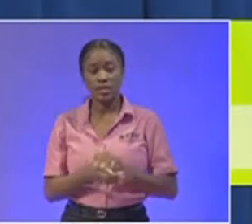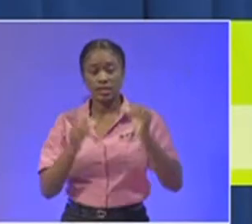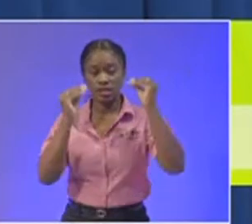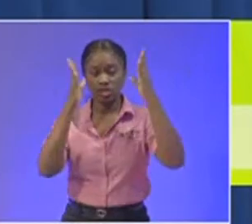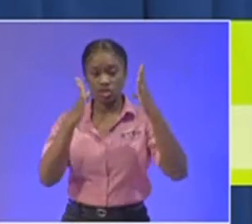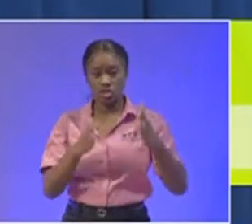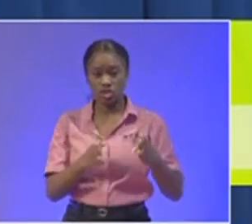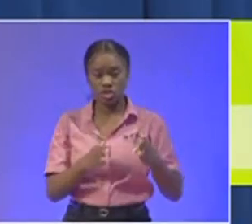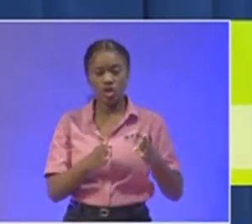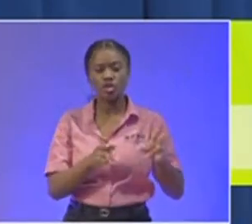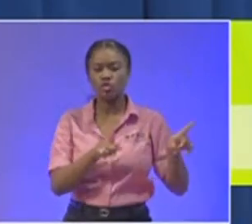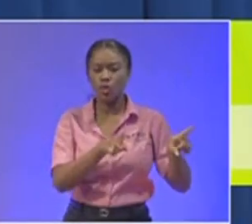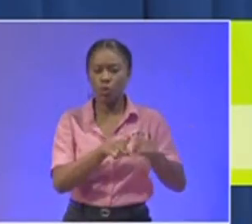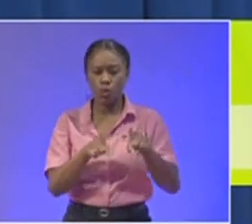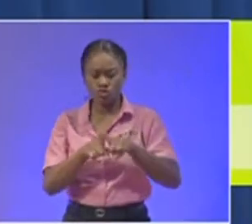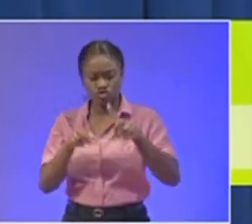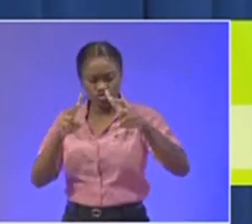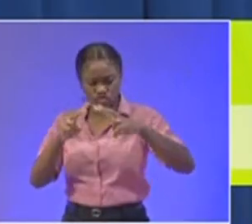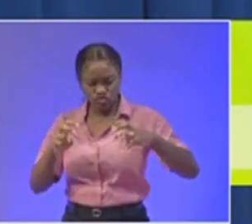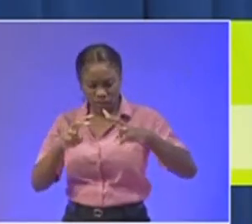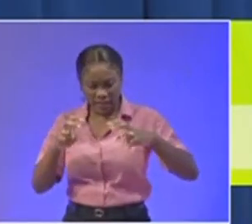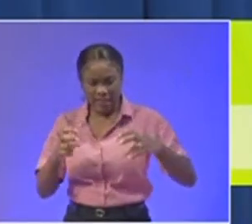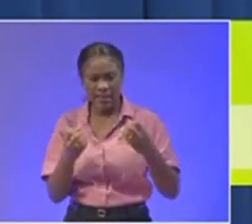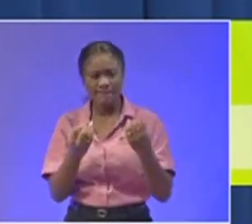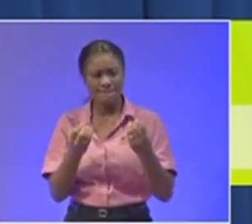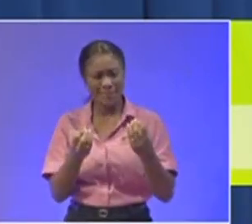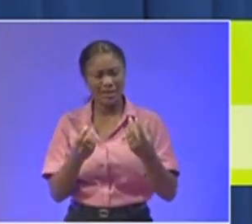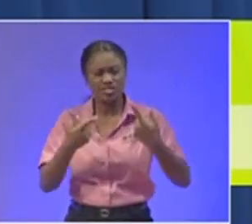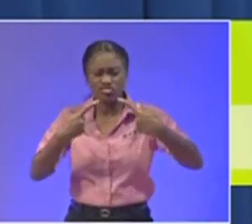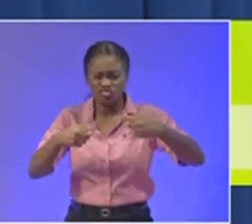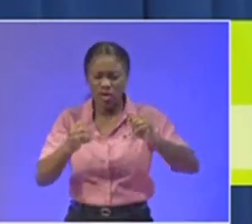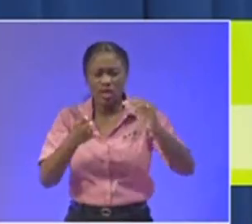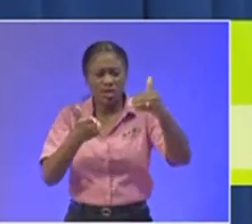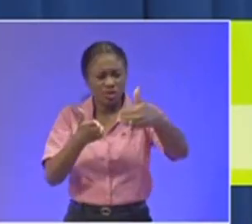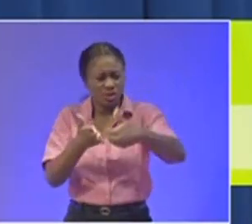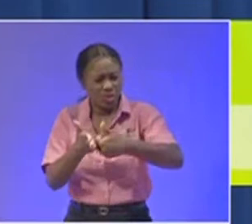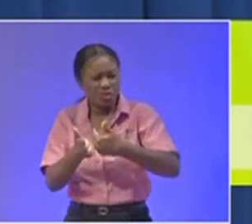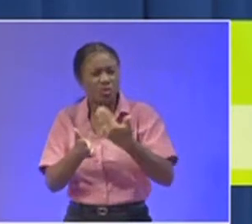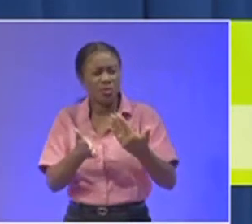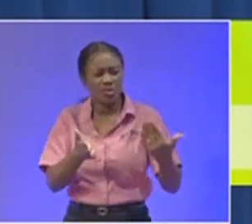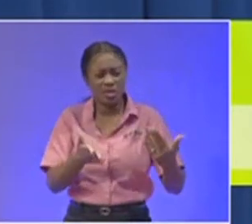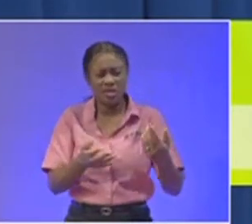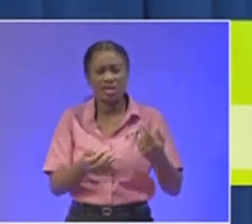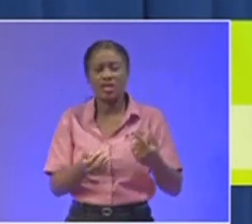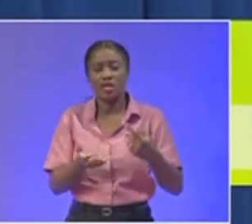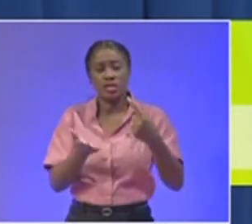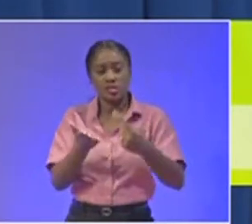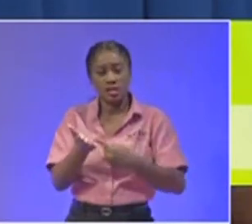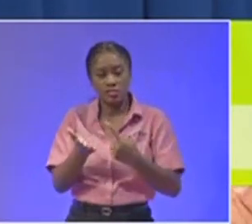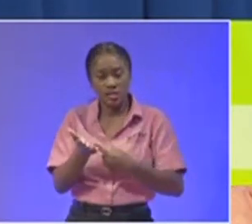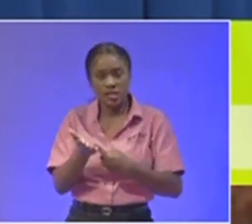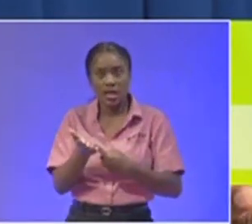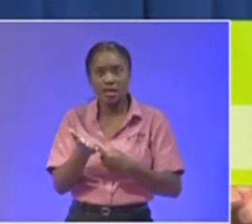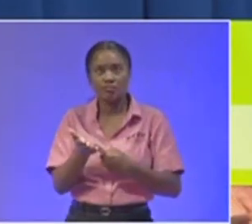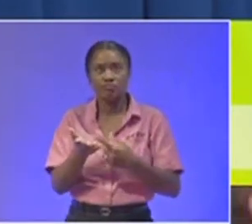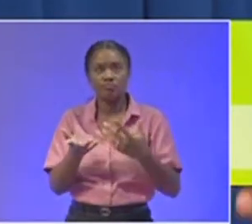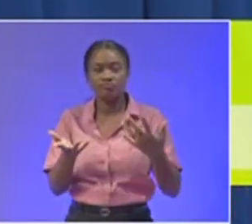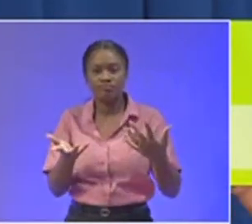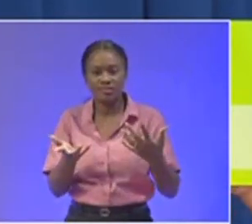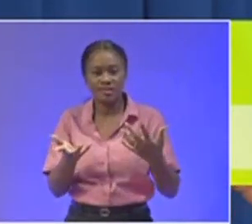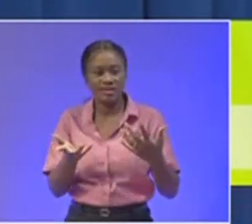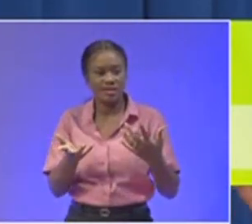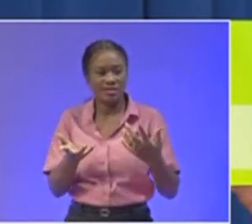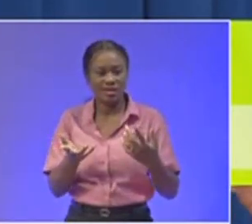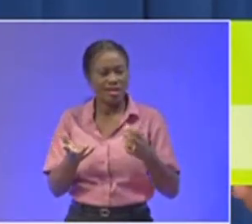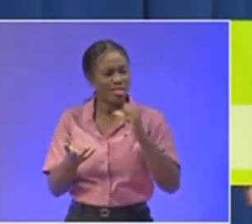teachers are also researchers. Many of them are trying new things. So sometimes we think of evidence-based practice as just being what's written